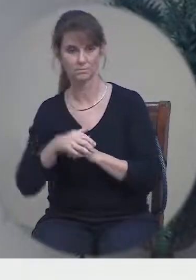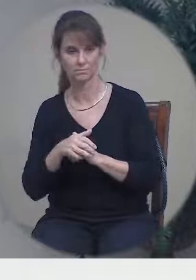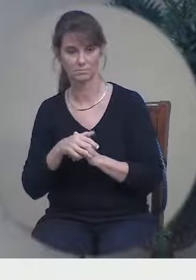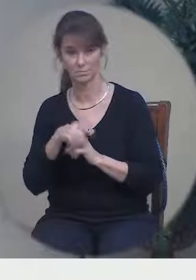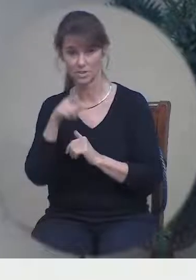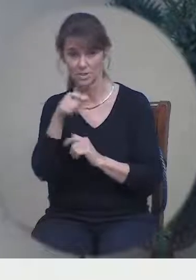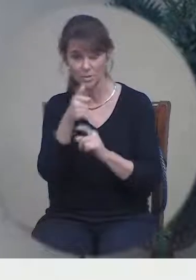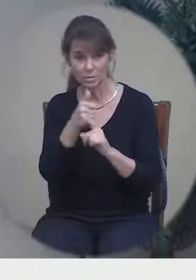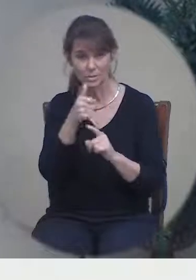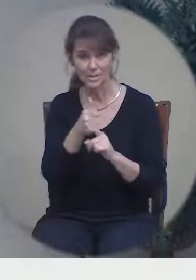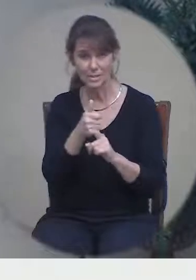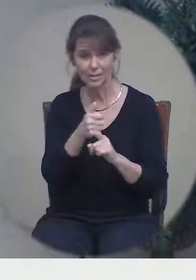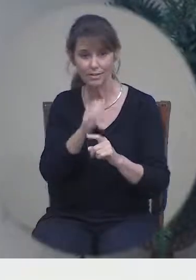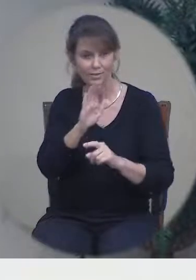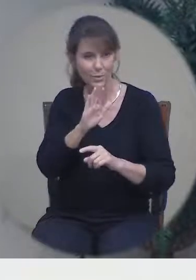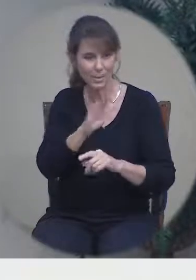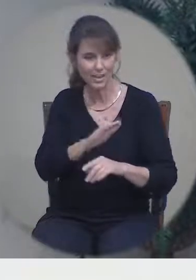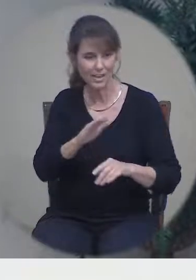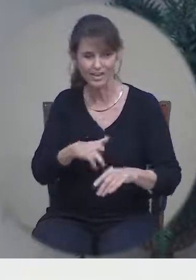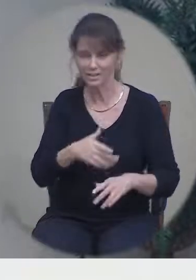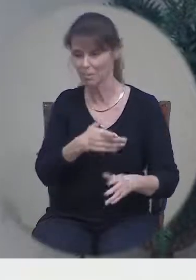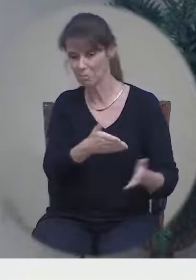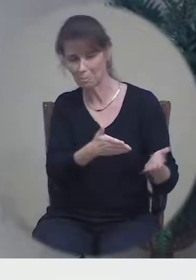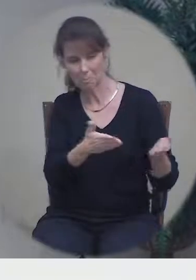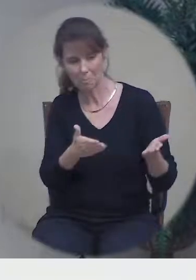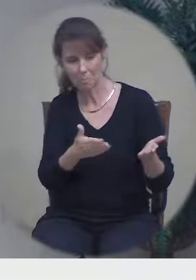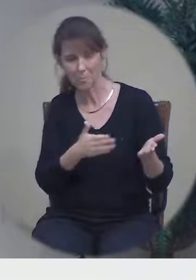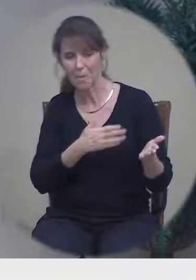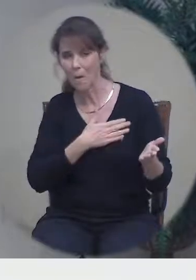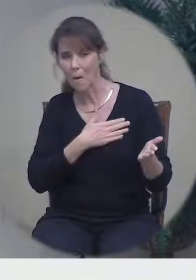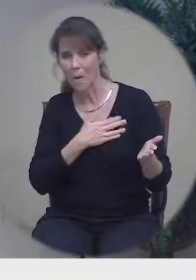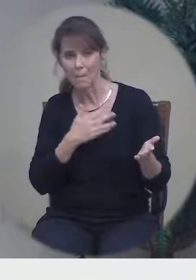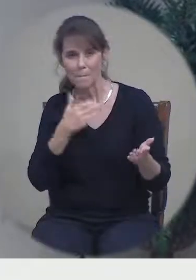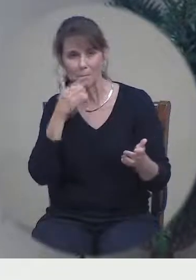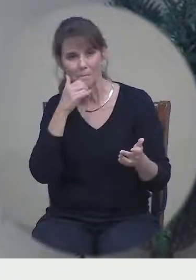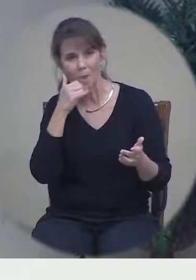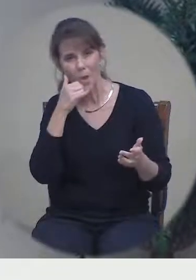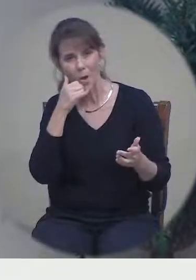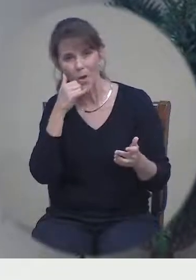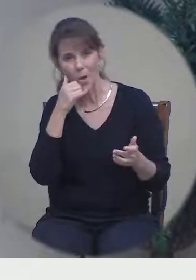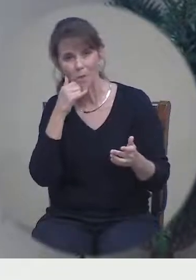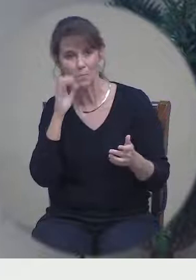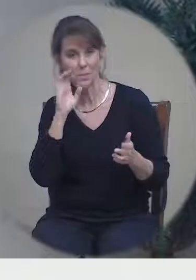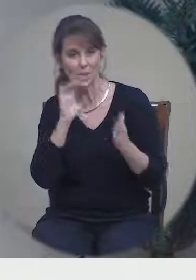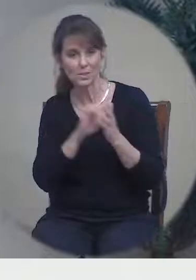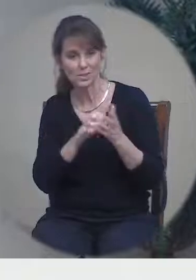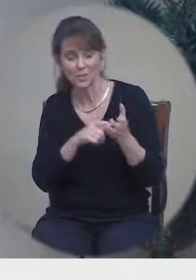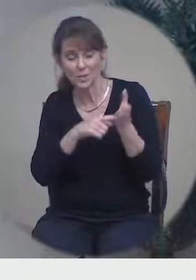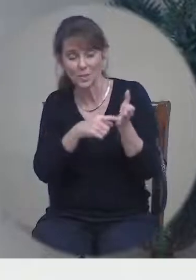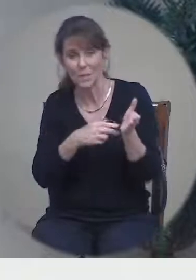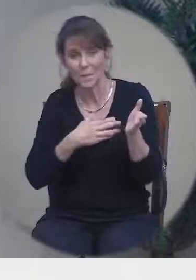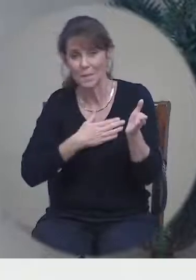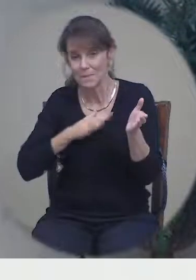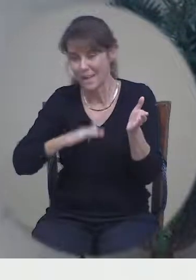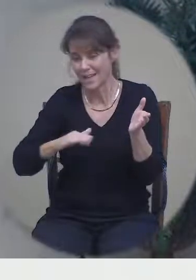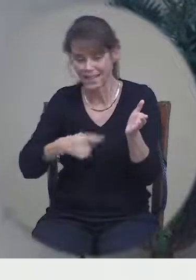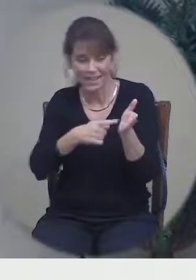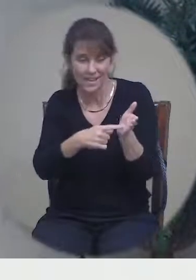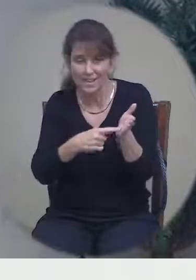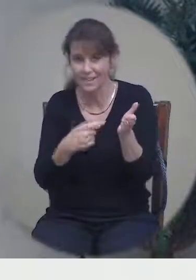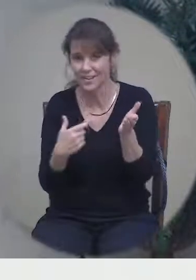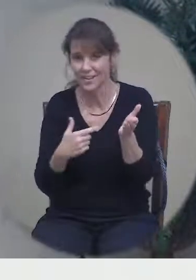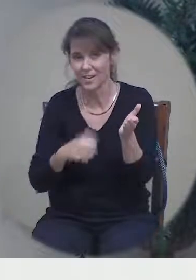or grandparent, like brought out your phone and showed somebody your picture? Look at my cute child. Look what they're doing now. Look what they've